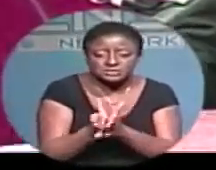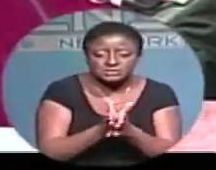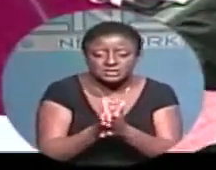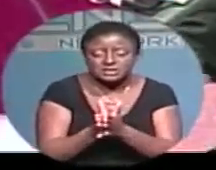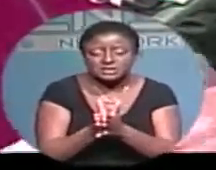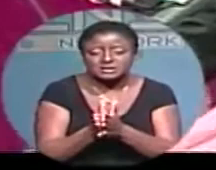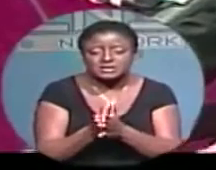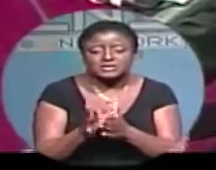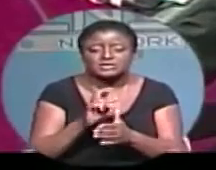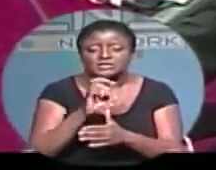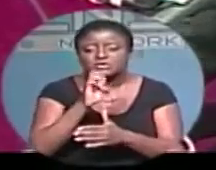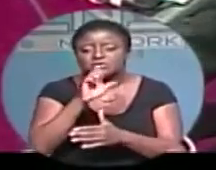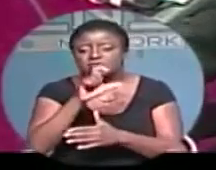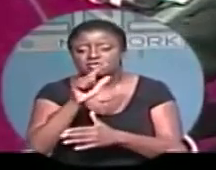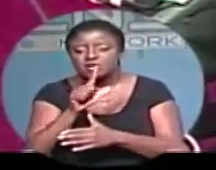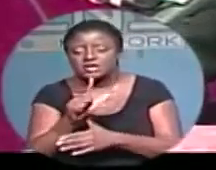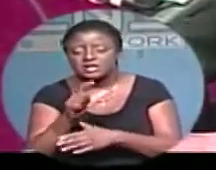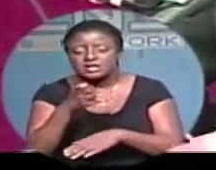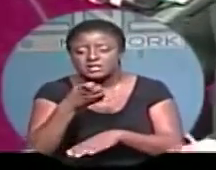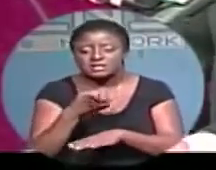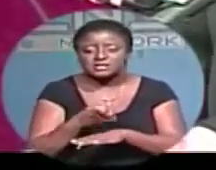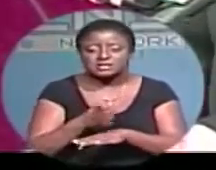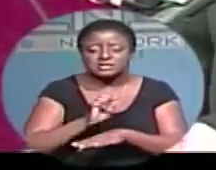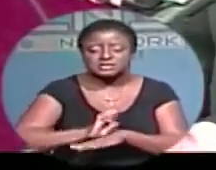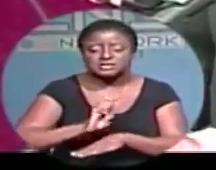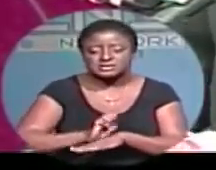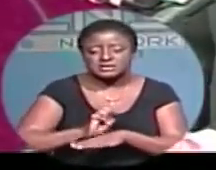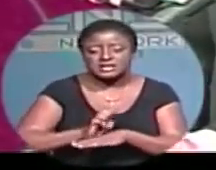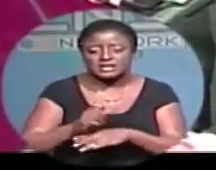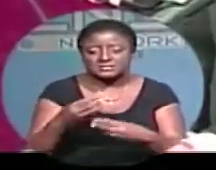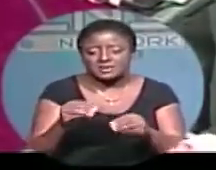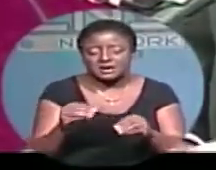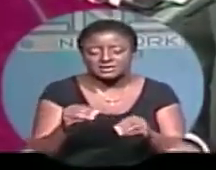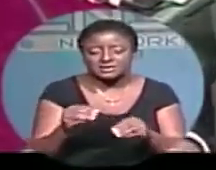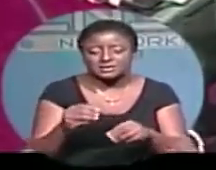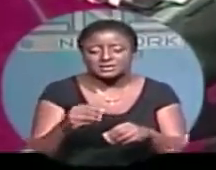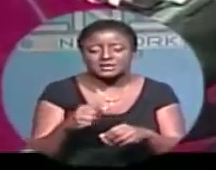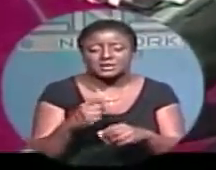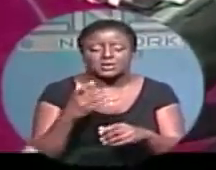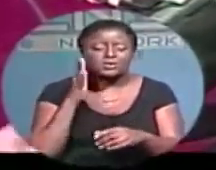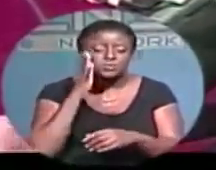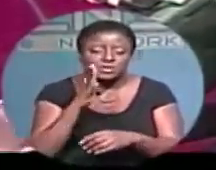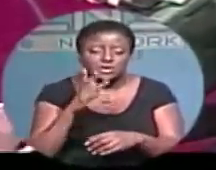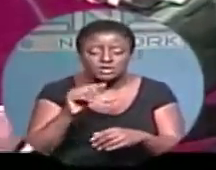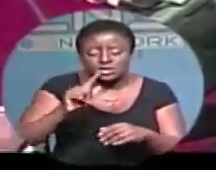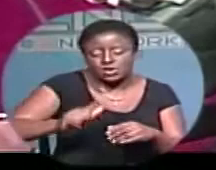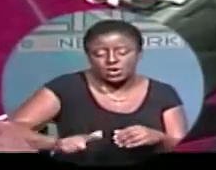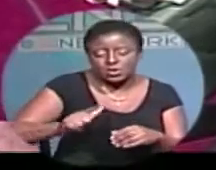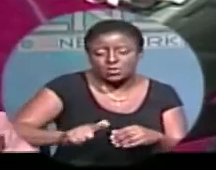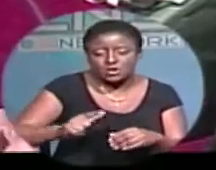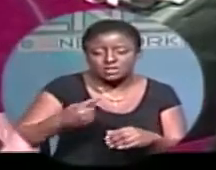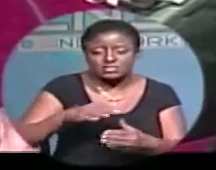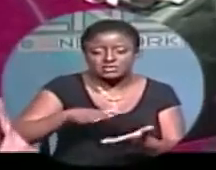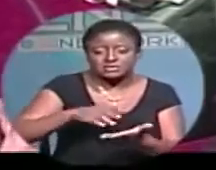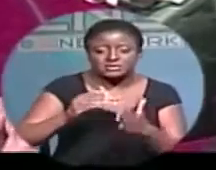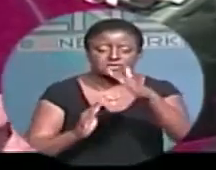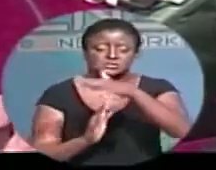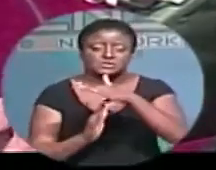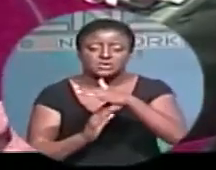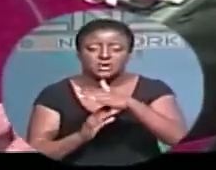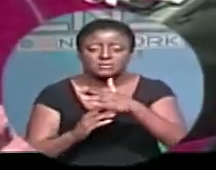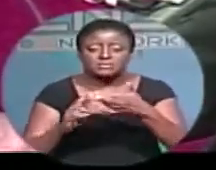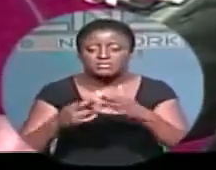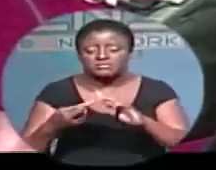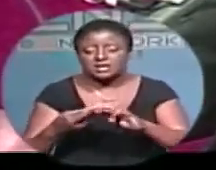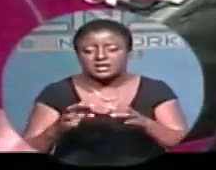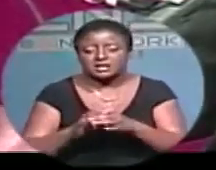also make good on its commitment to lower the maximum rate of stamp duty on land